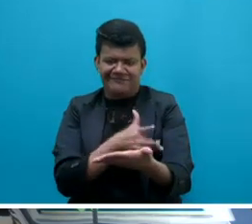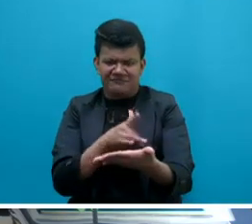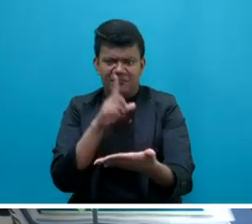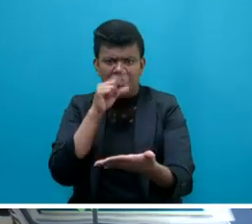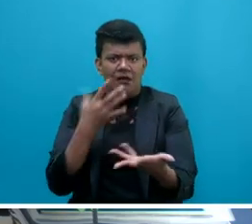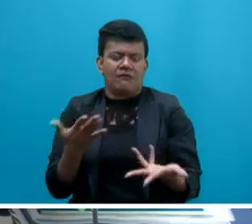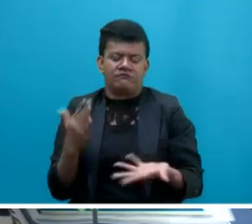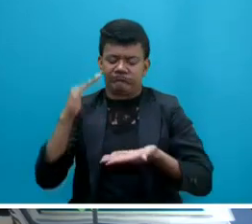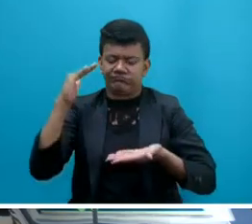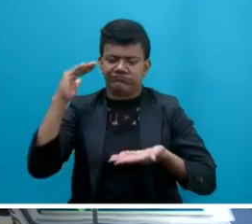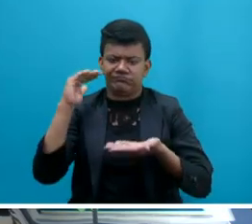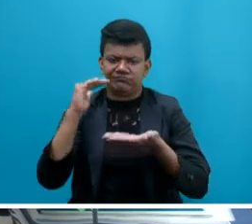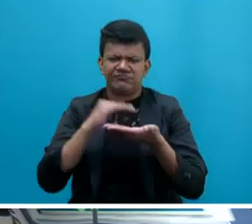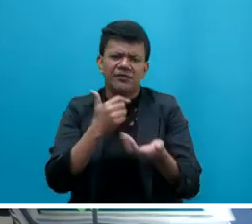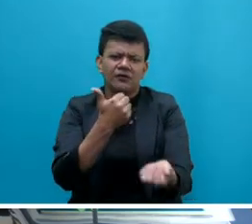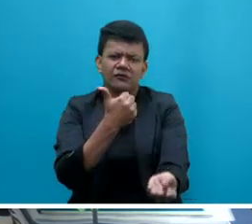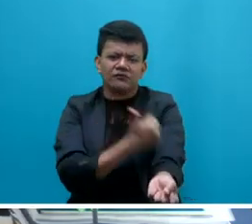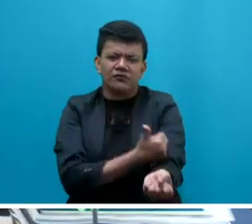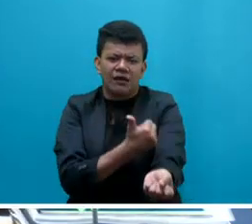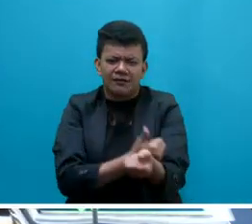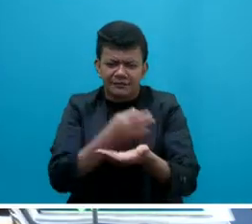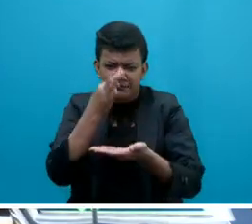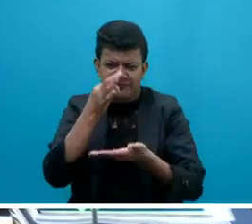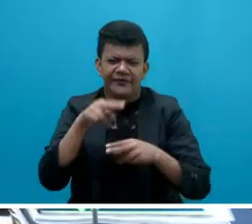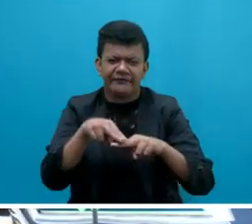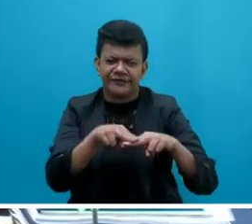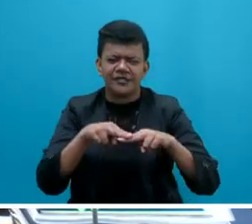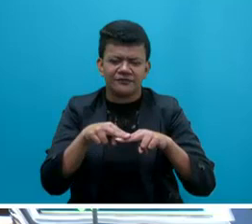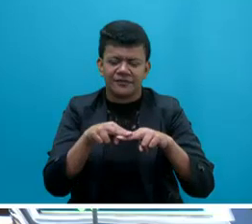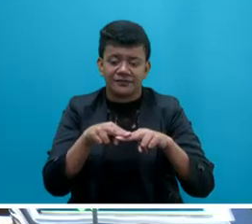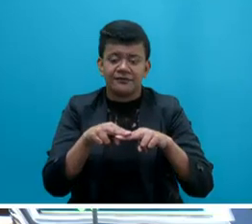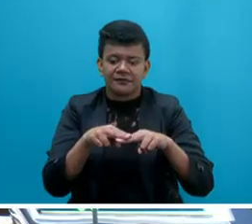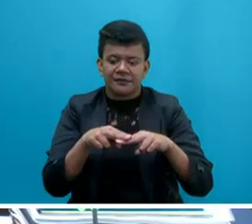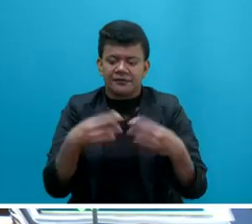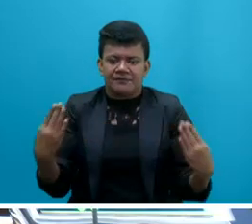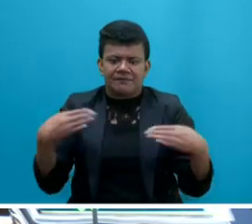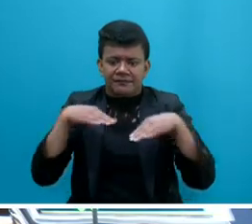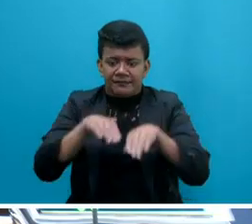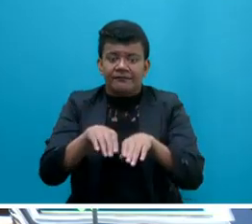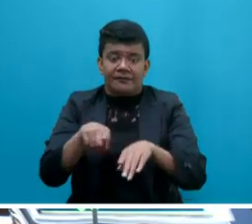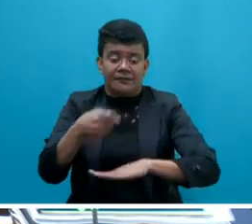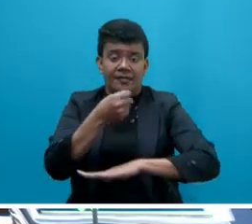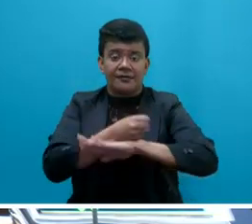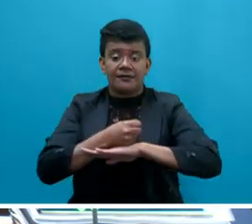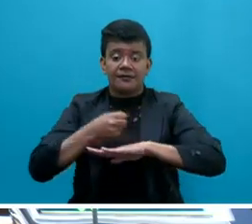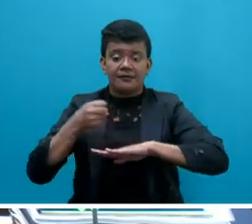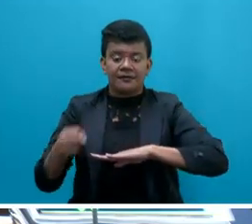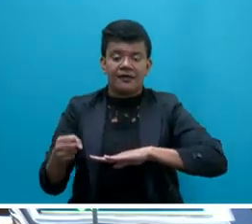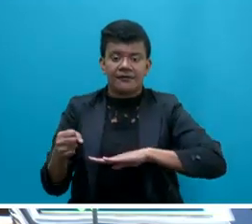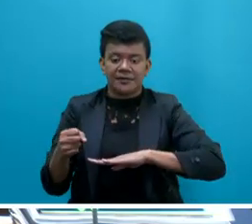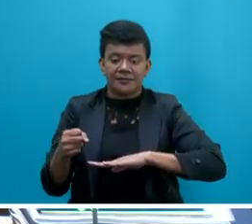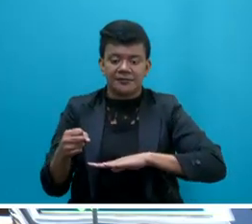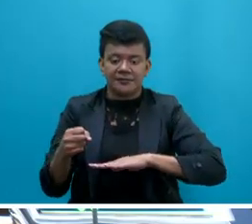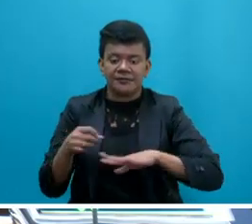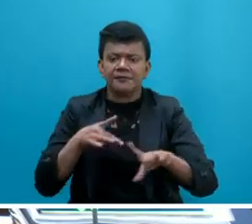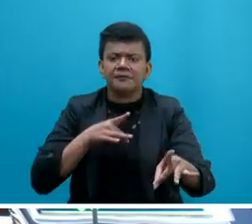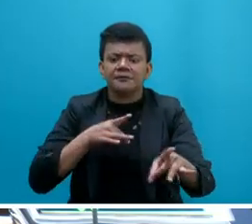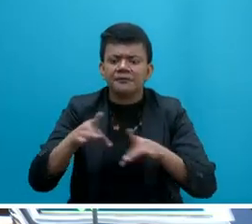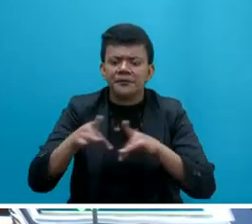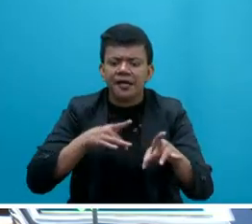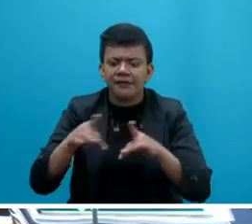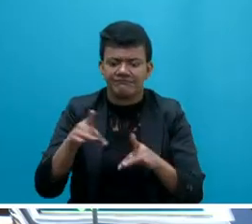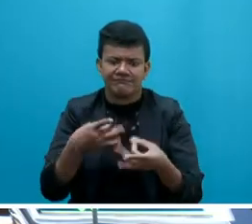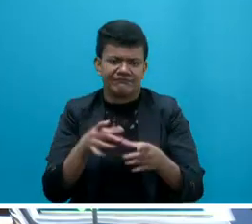the country. This app is in line with government's overall initiative of digital transformation. Mr. Speaker, sir,